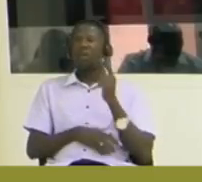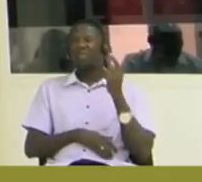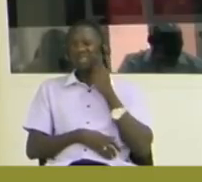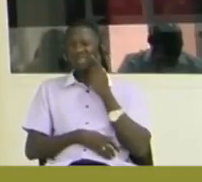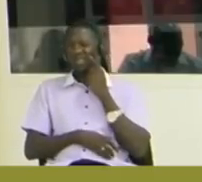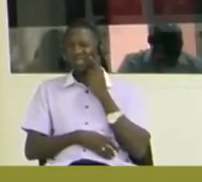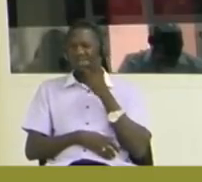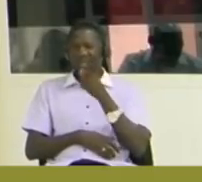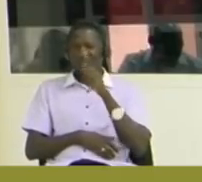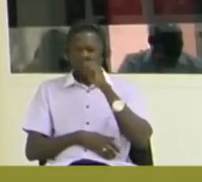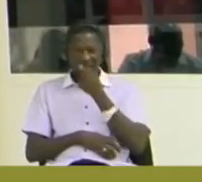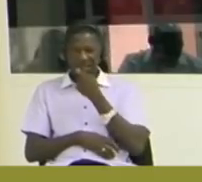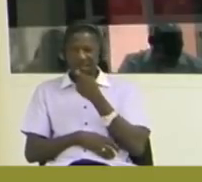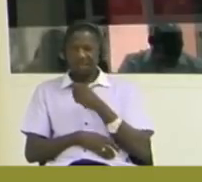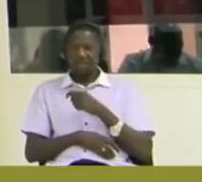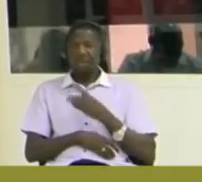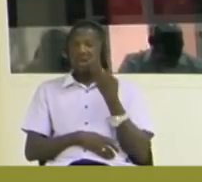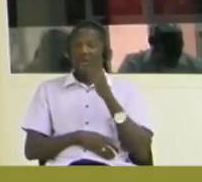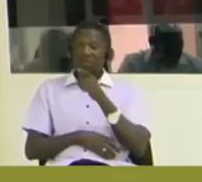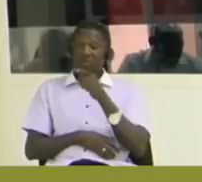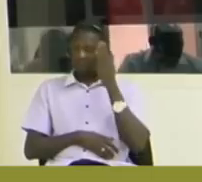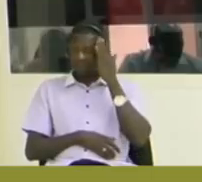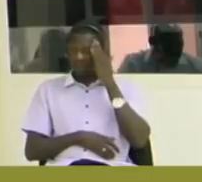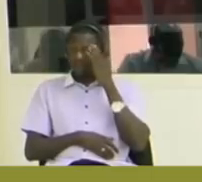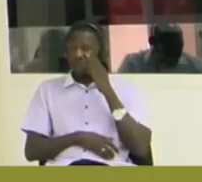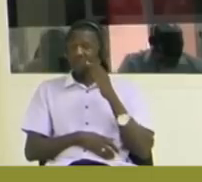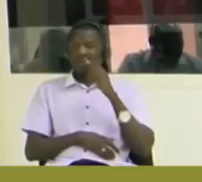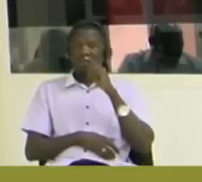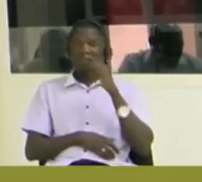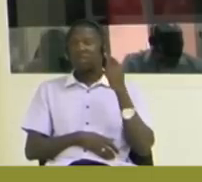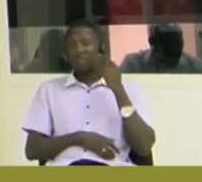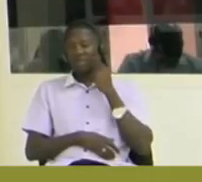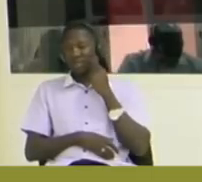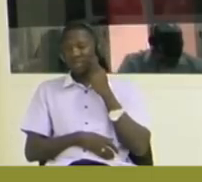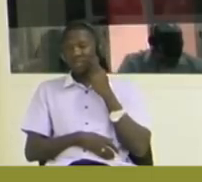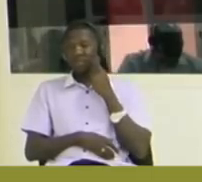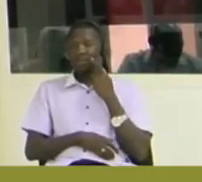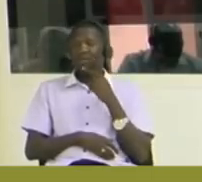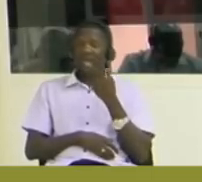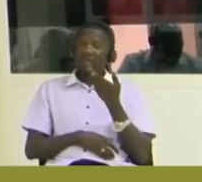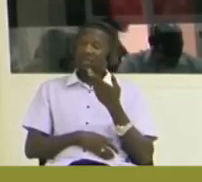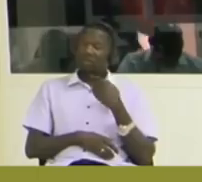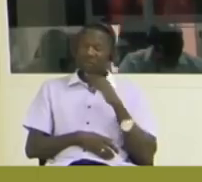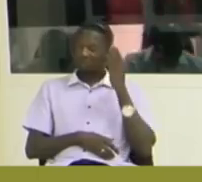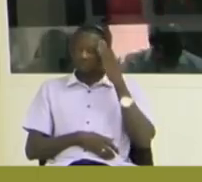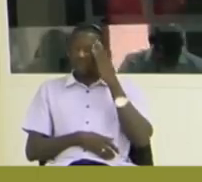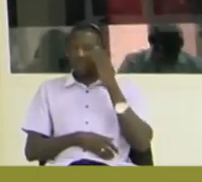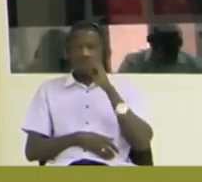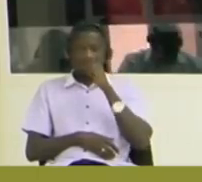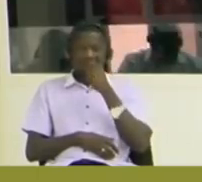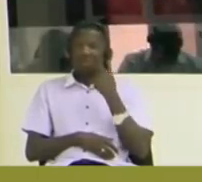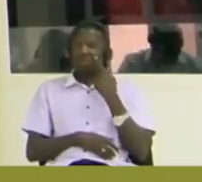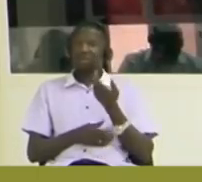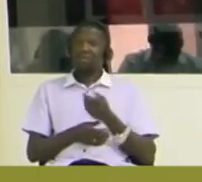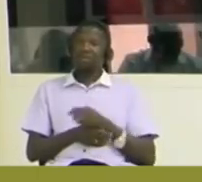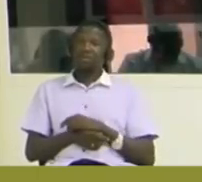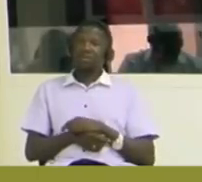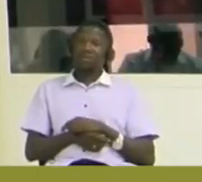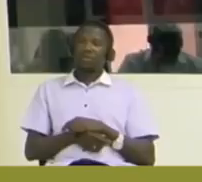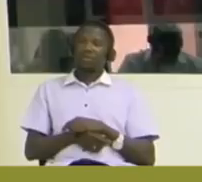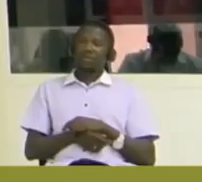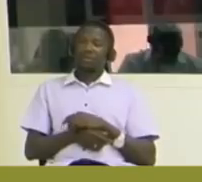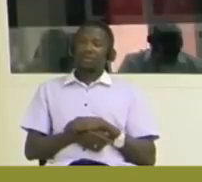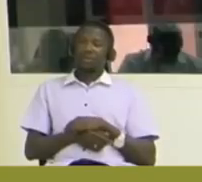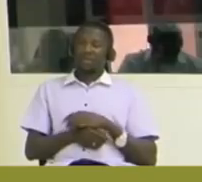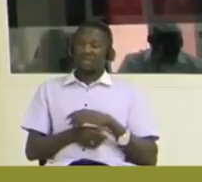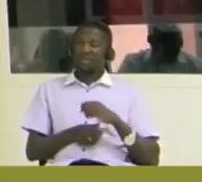die? If we know the date, then we can know the day. Well, the event started on the night of the 23rd of